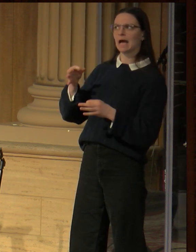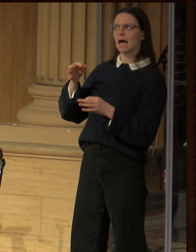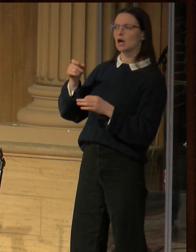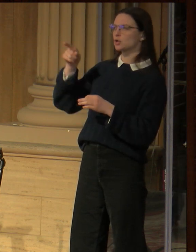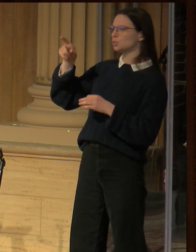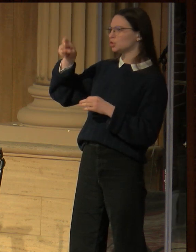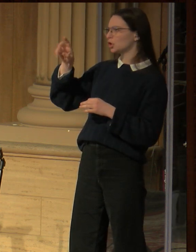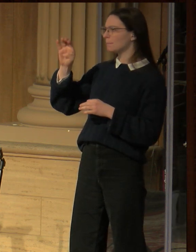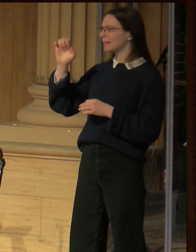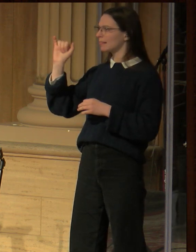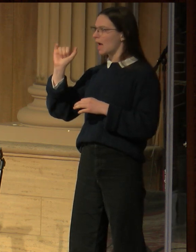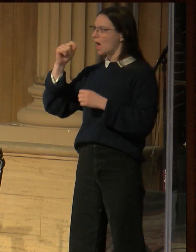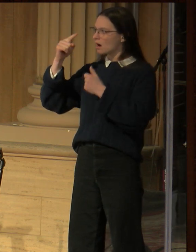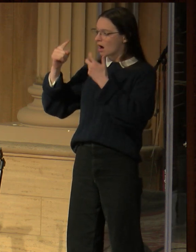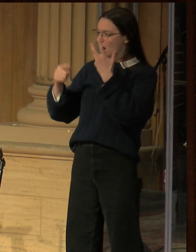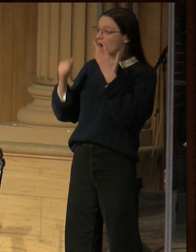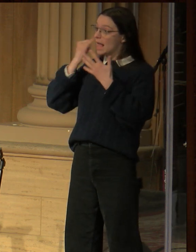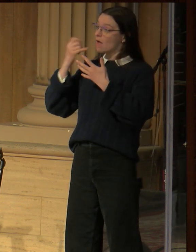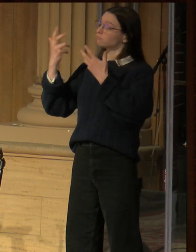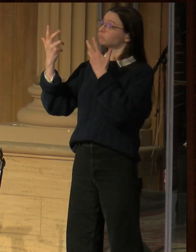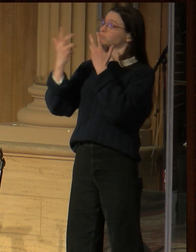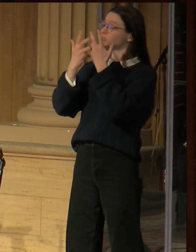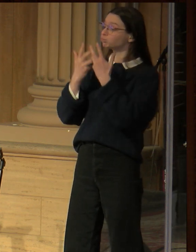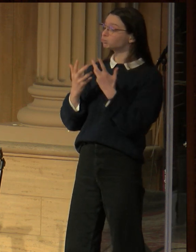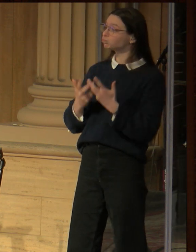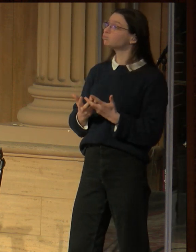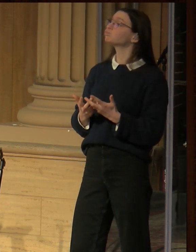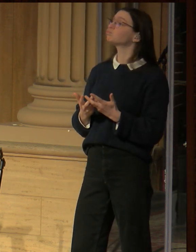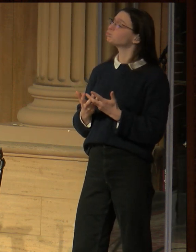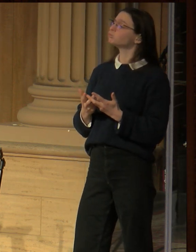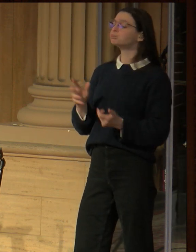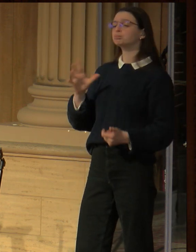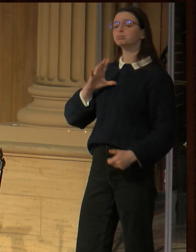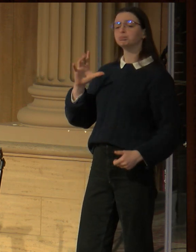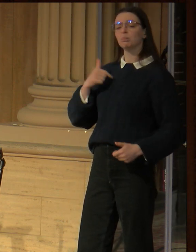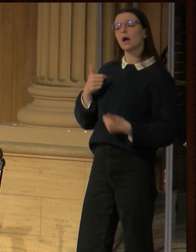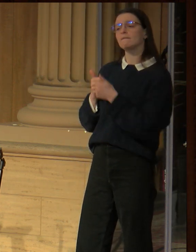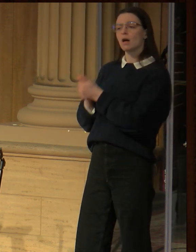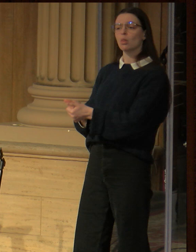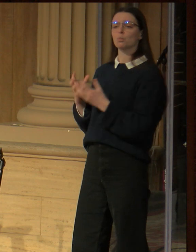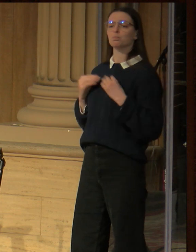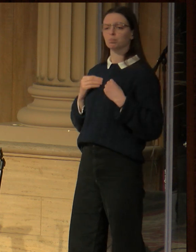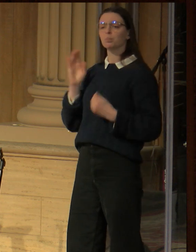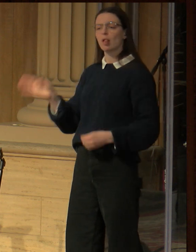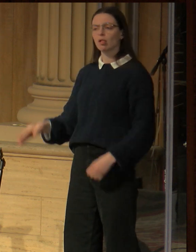he checks those boxes, he jumps through my hoops, then I'll follow him and accept him.